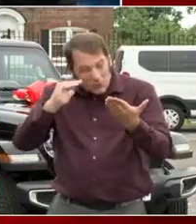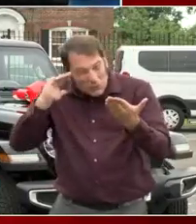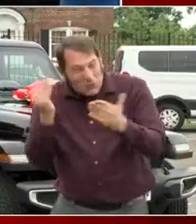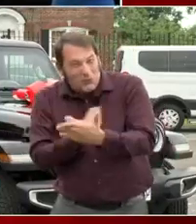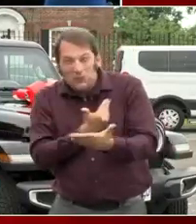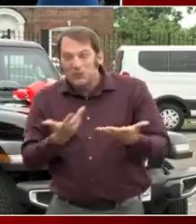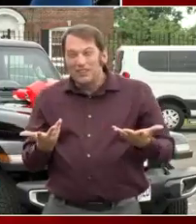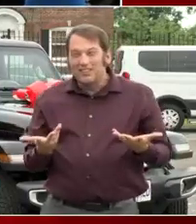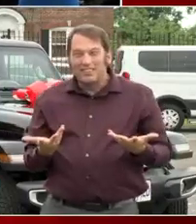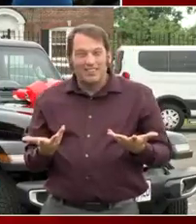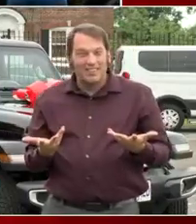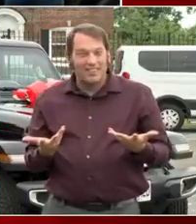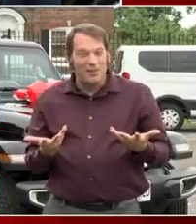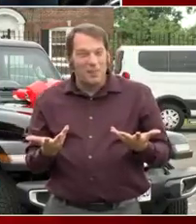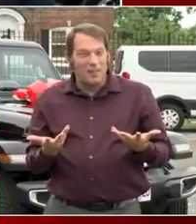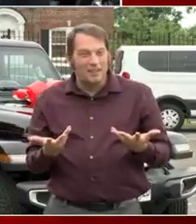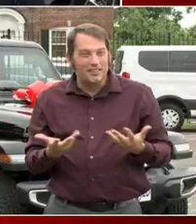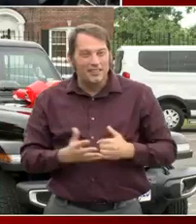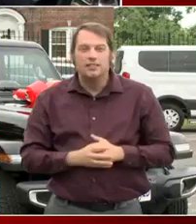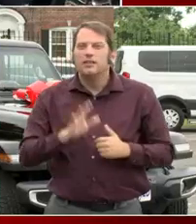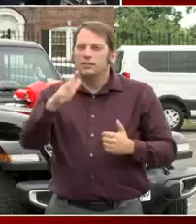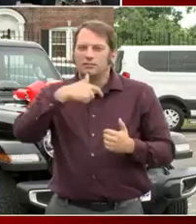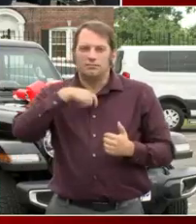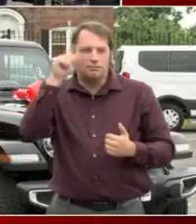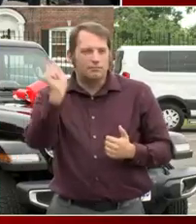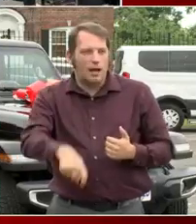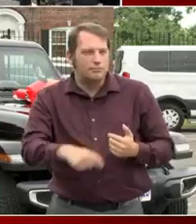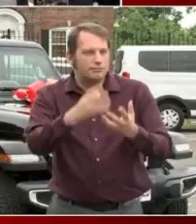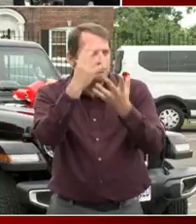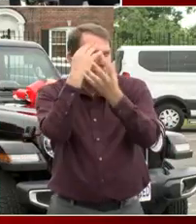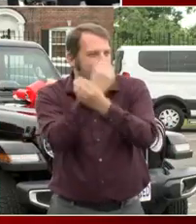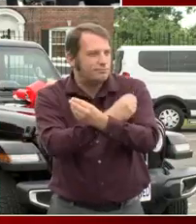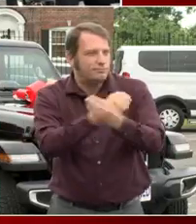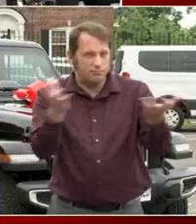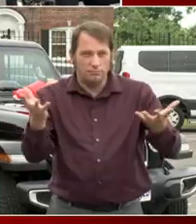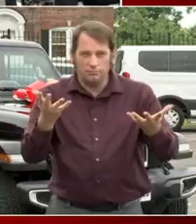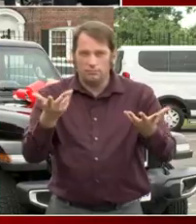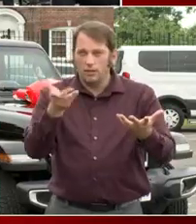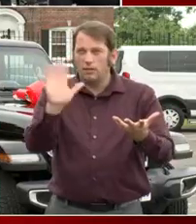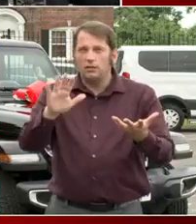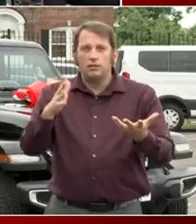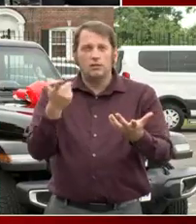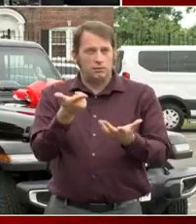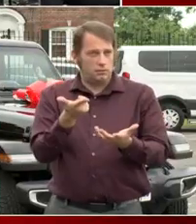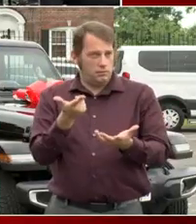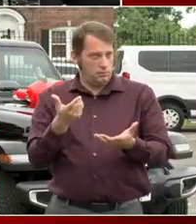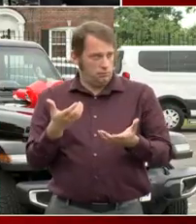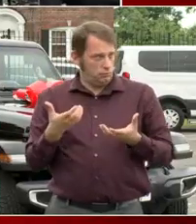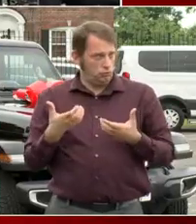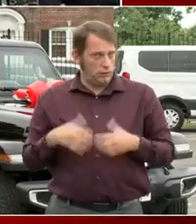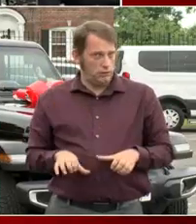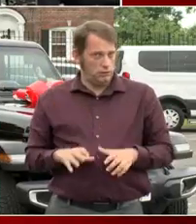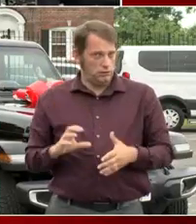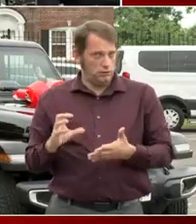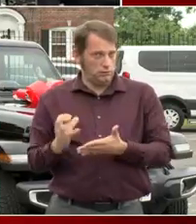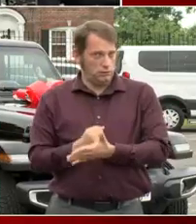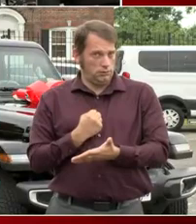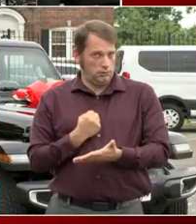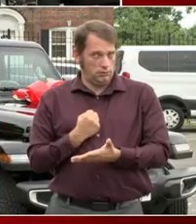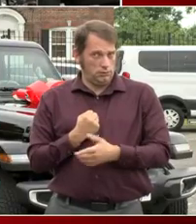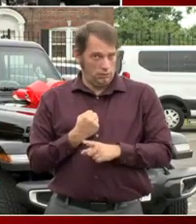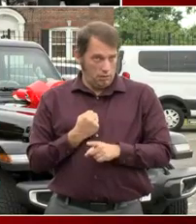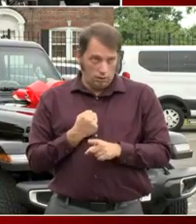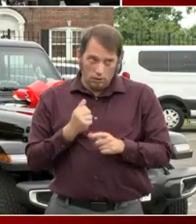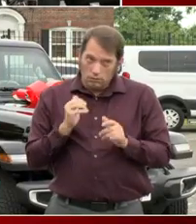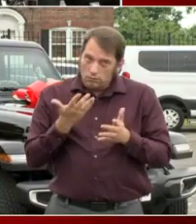And I got to tell you, your odds of winning are pretty good. Don't tell the D.C. lottery, but the odds are better than that. Your odds